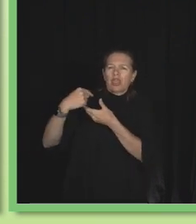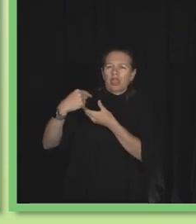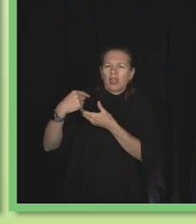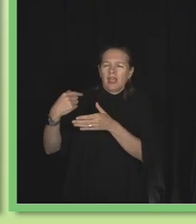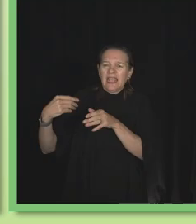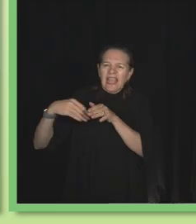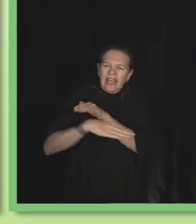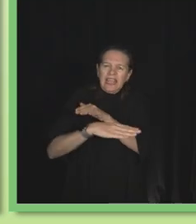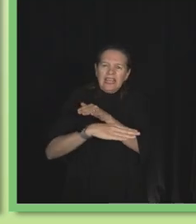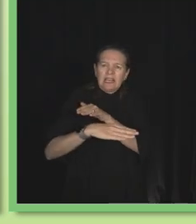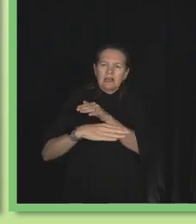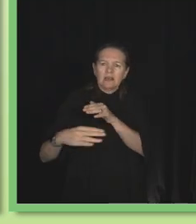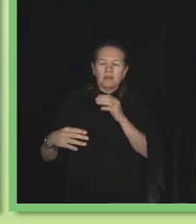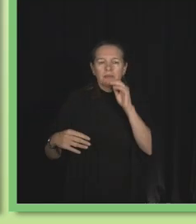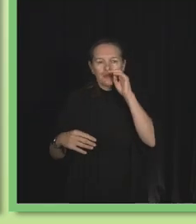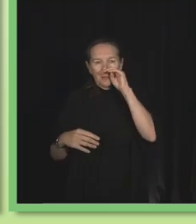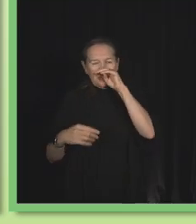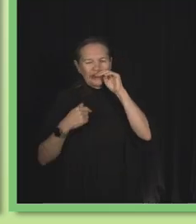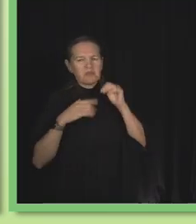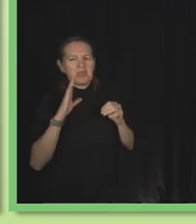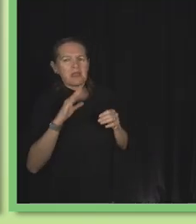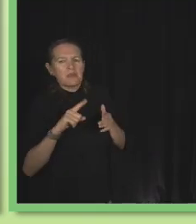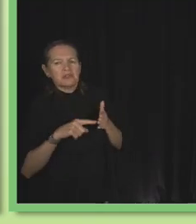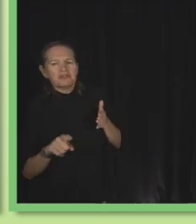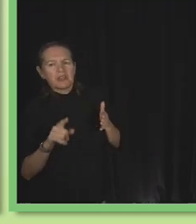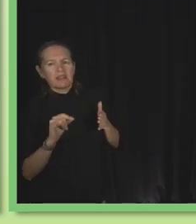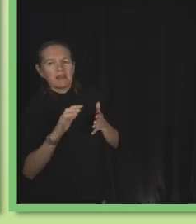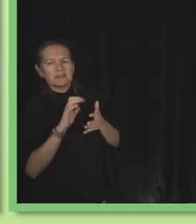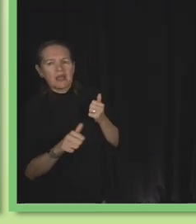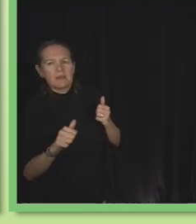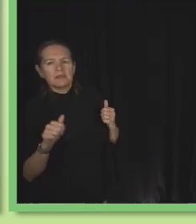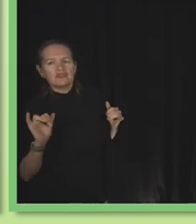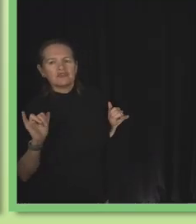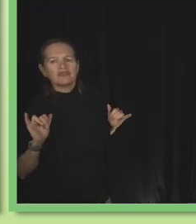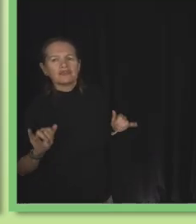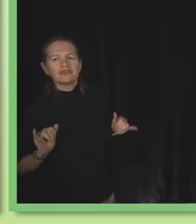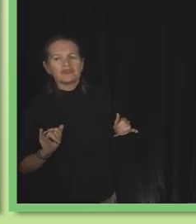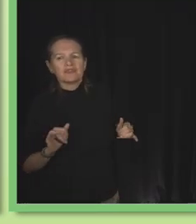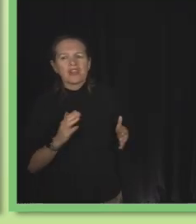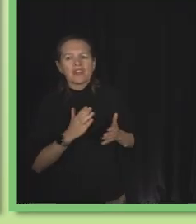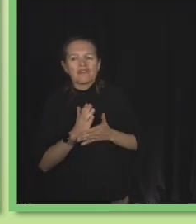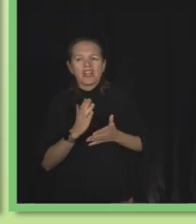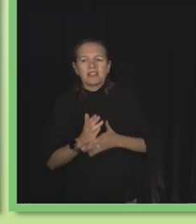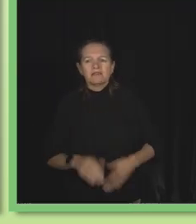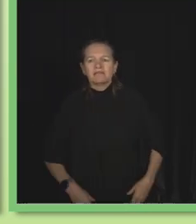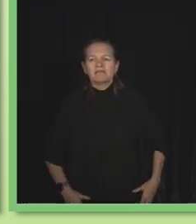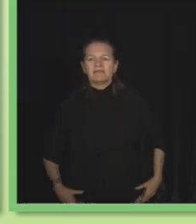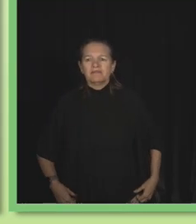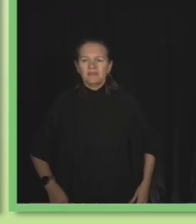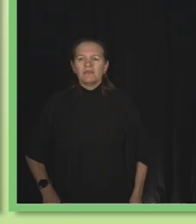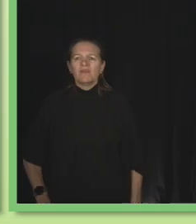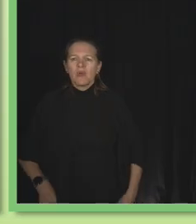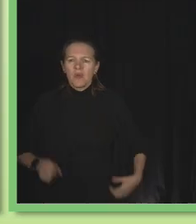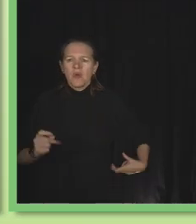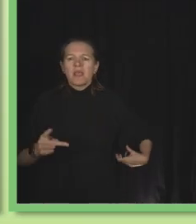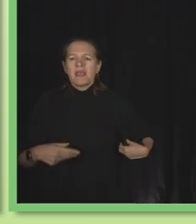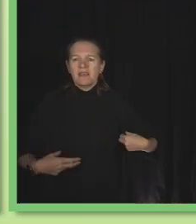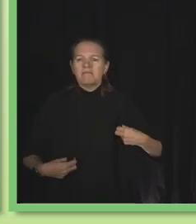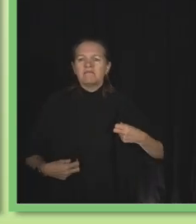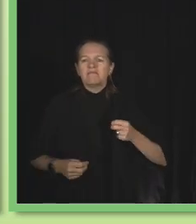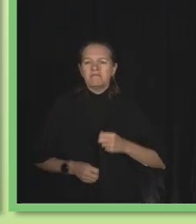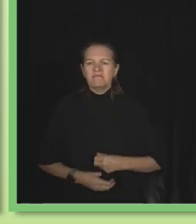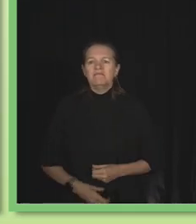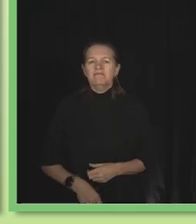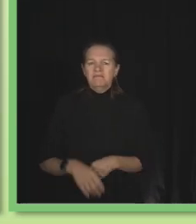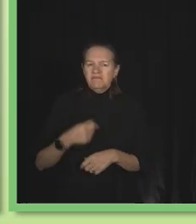right, let me check that container image. All right, okay. Let me crack